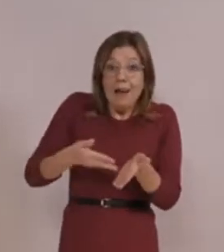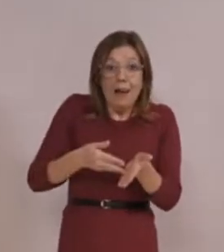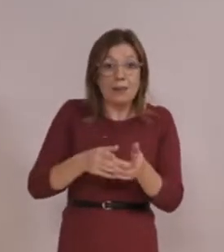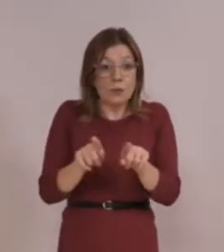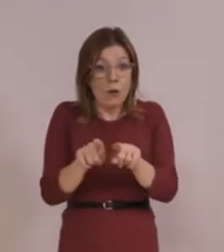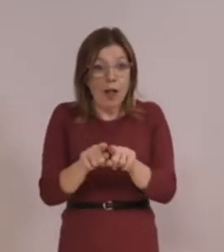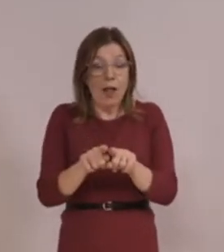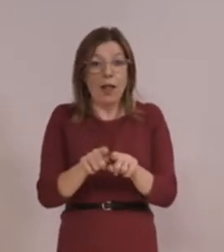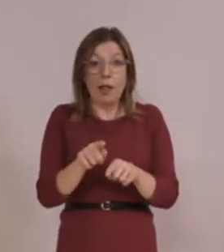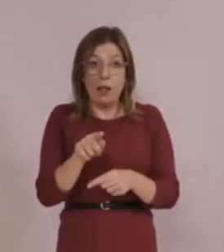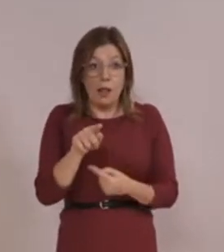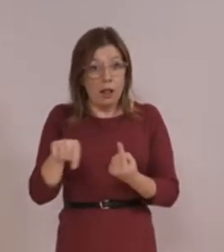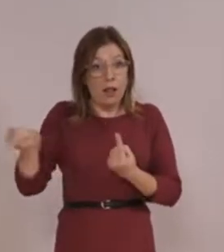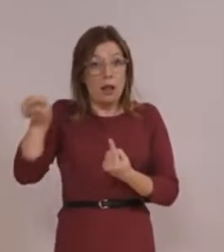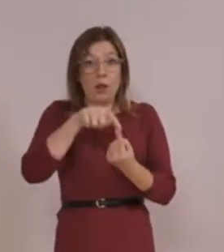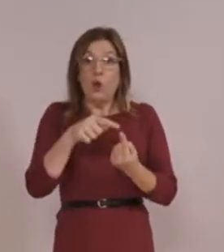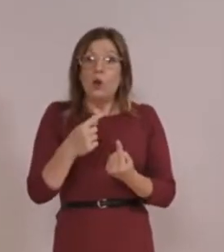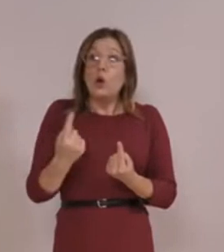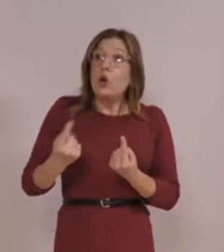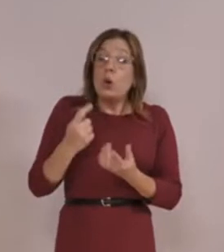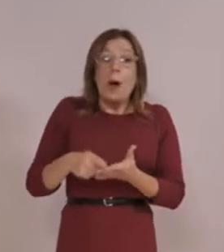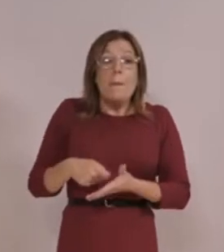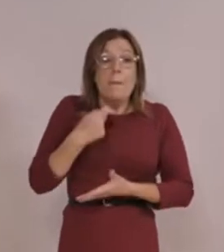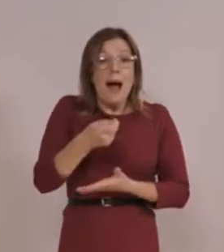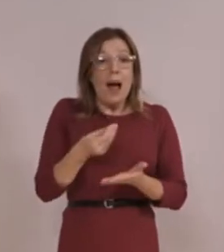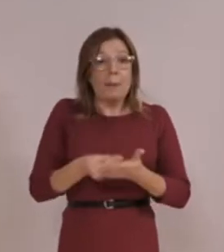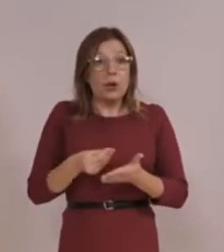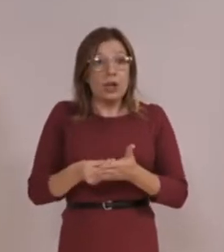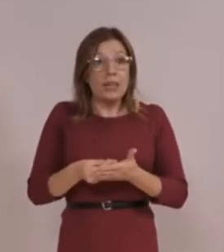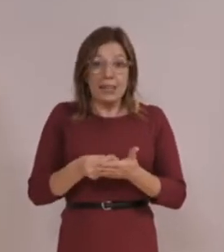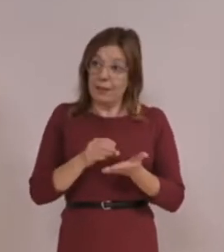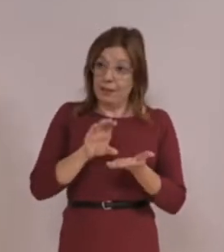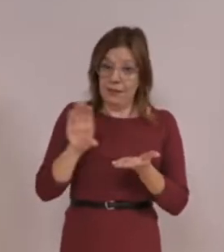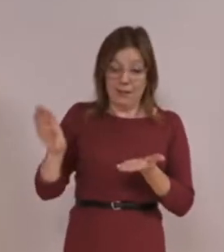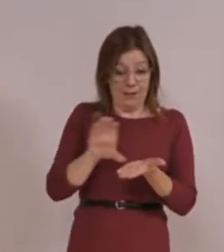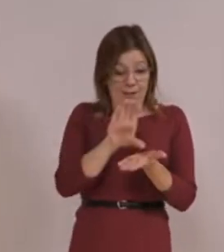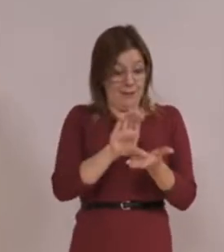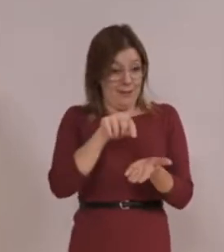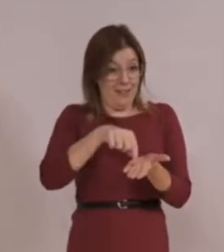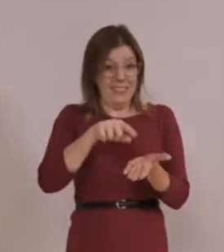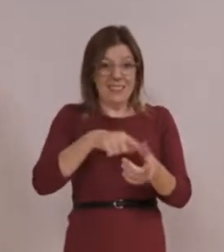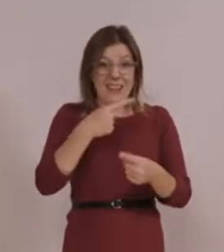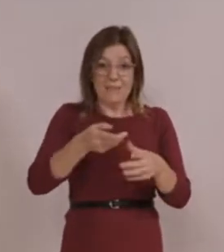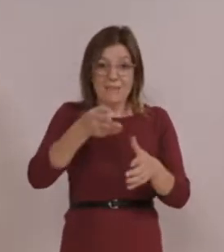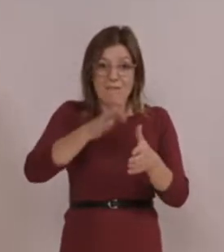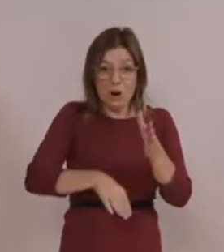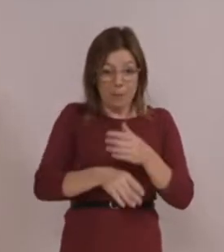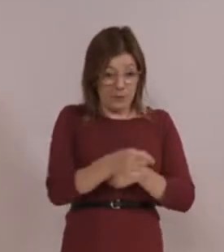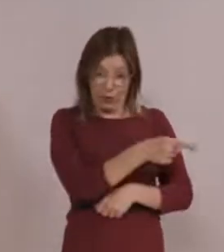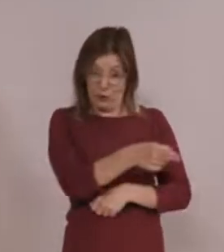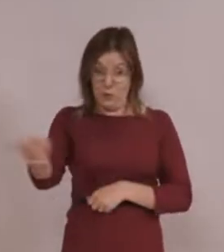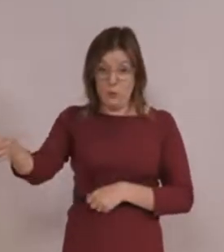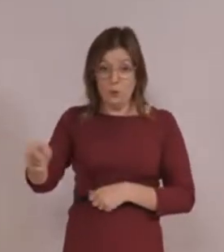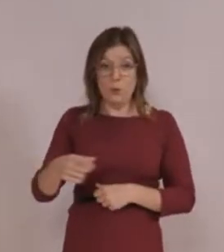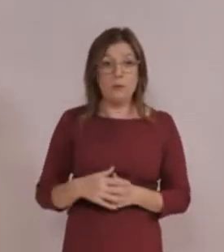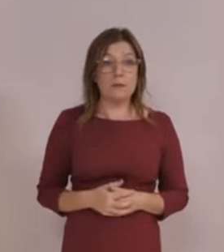can also imagine who will be paying the money that will be sent to Ukraine. It will be paid with your